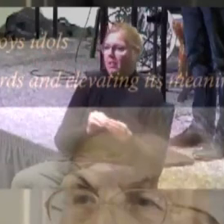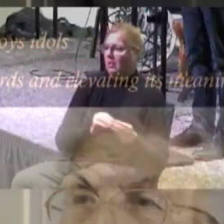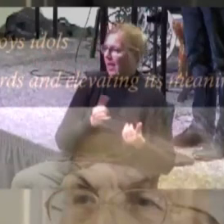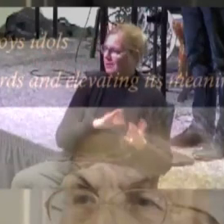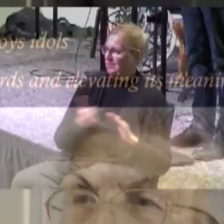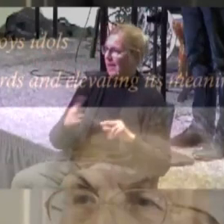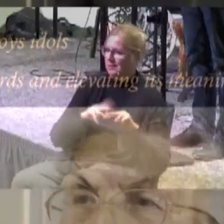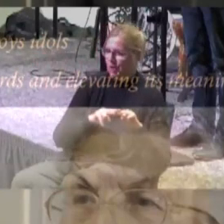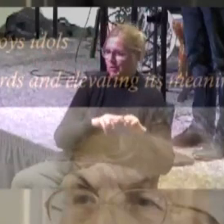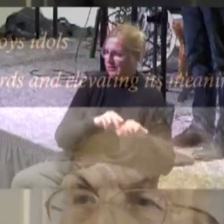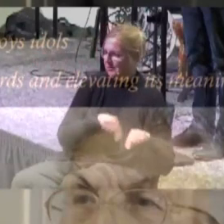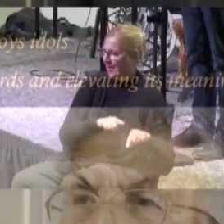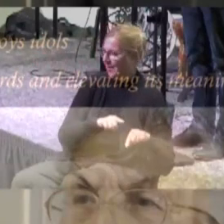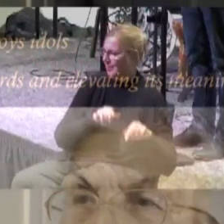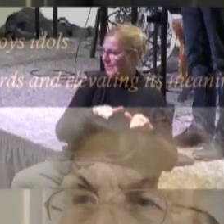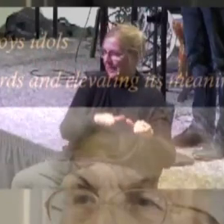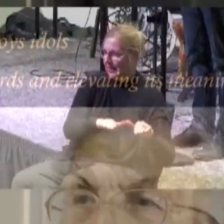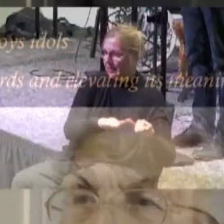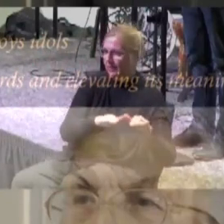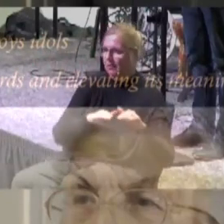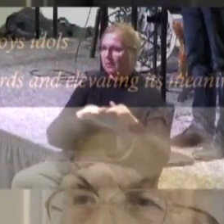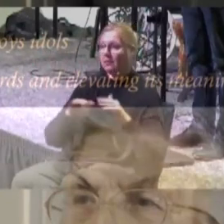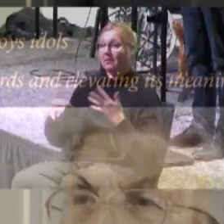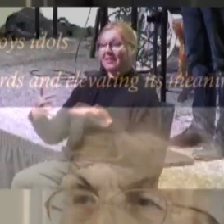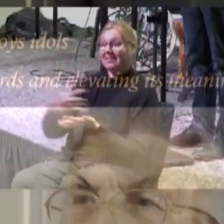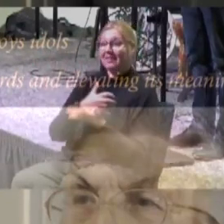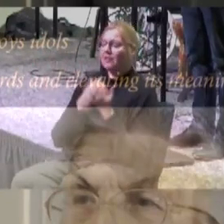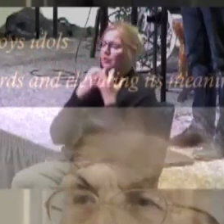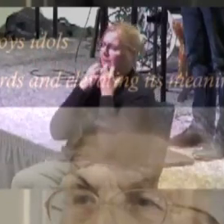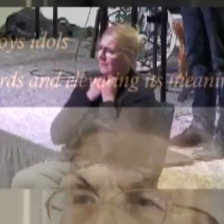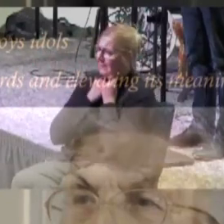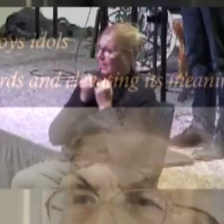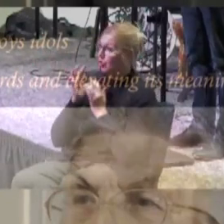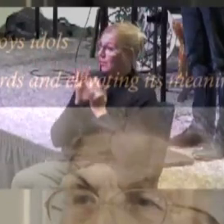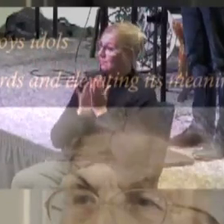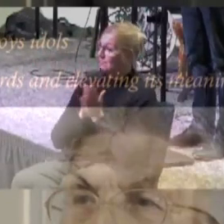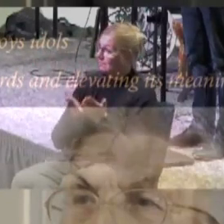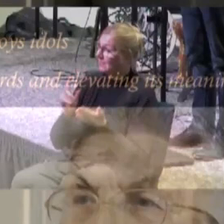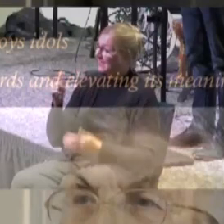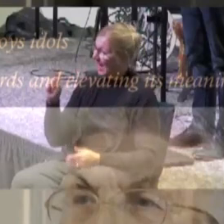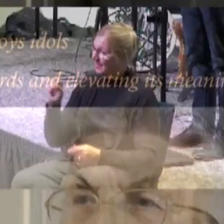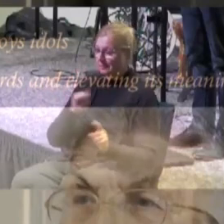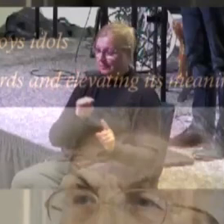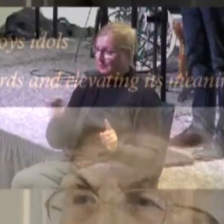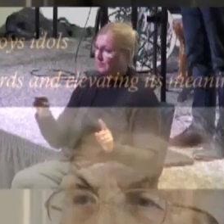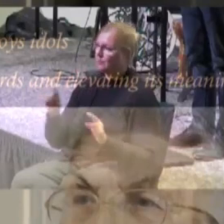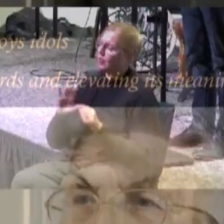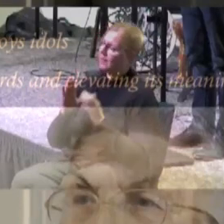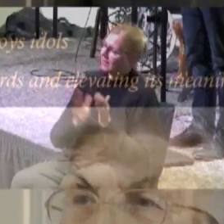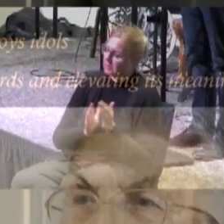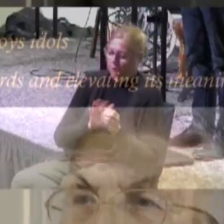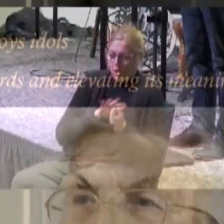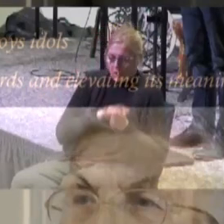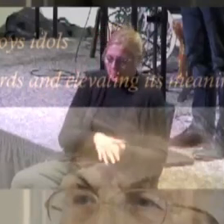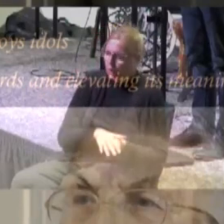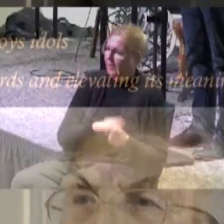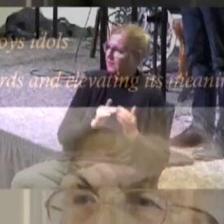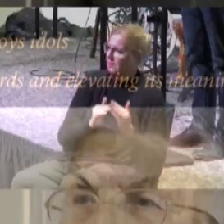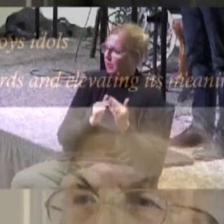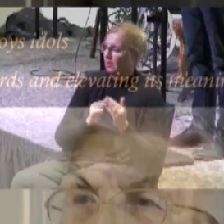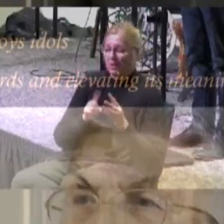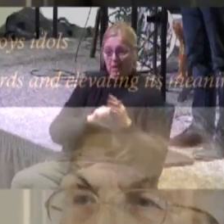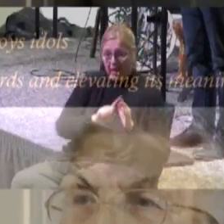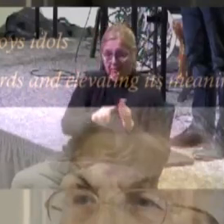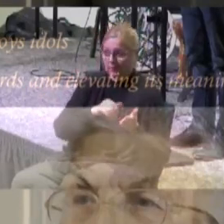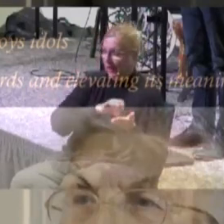is worse, these translations of this collection of sacred texts from a small, oppressed community in exodus, exile,